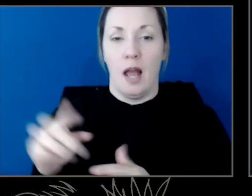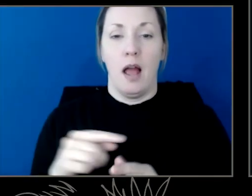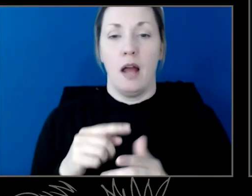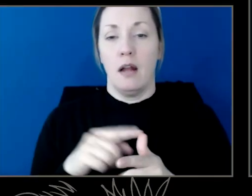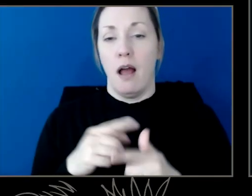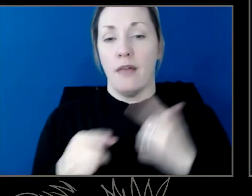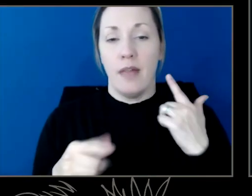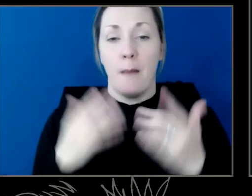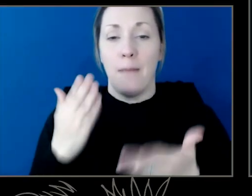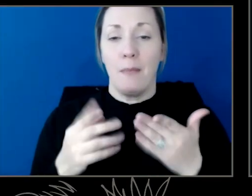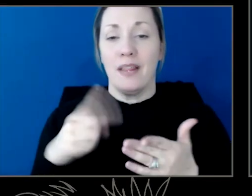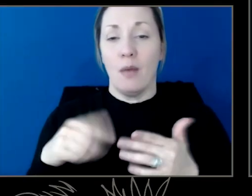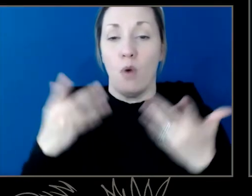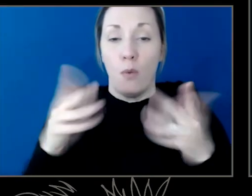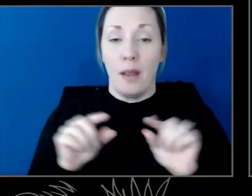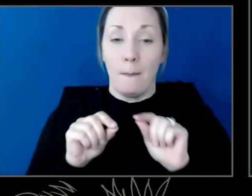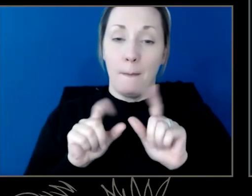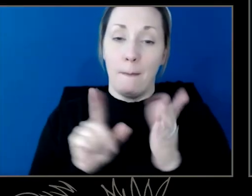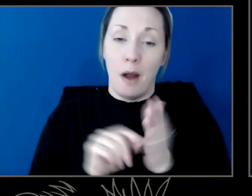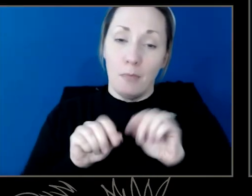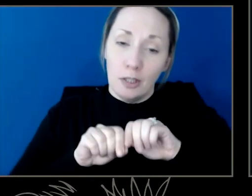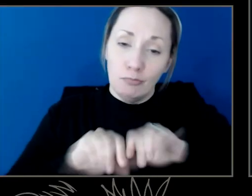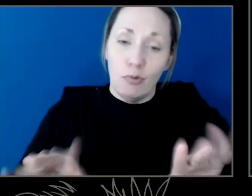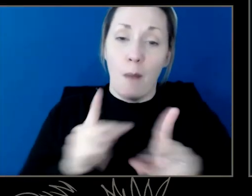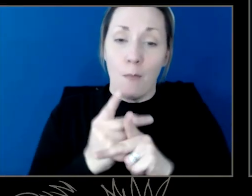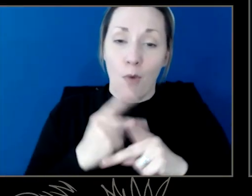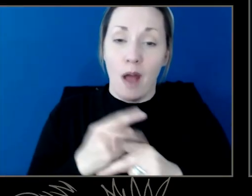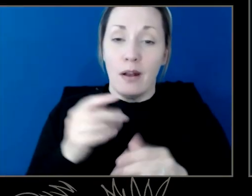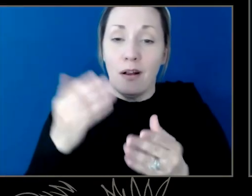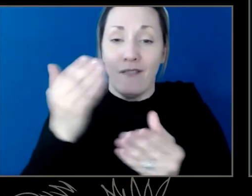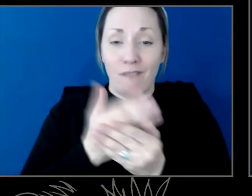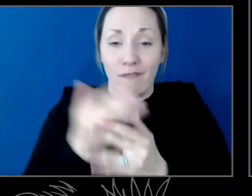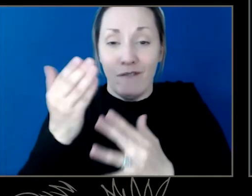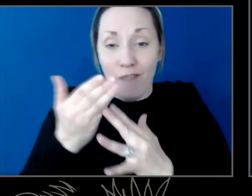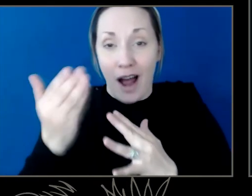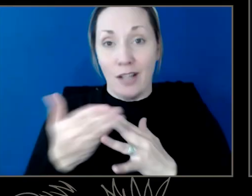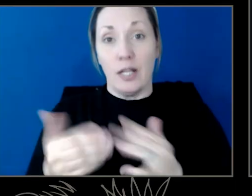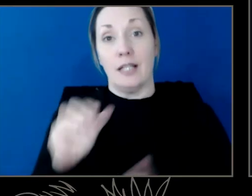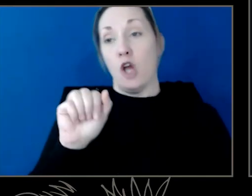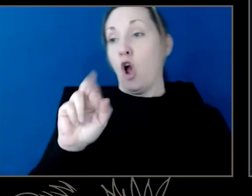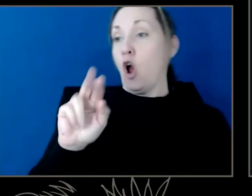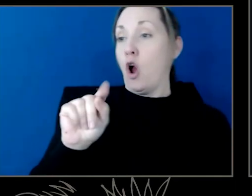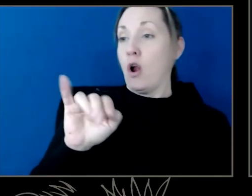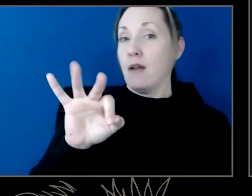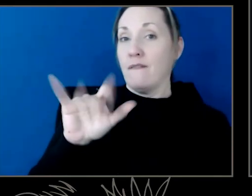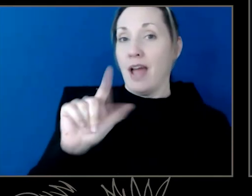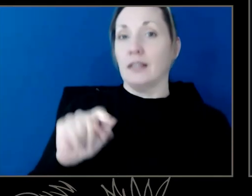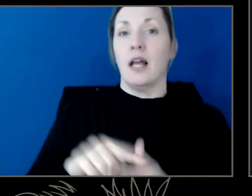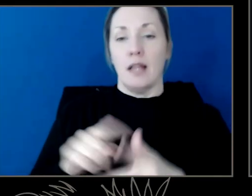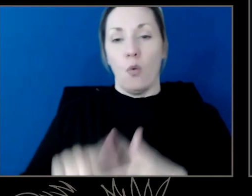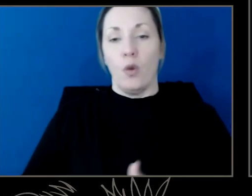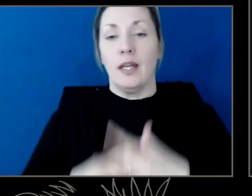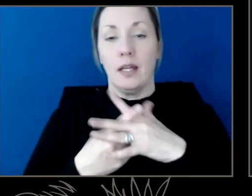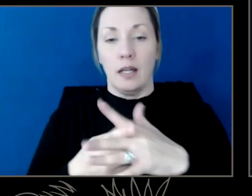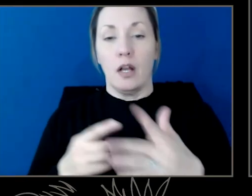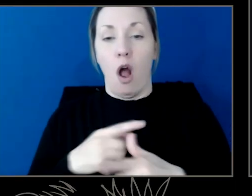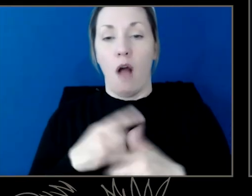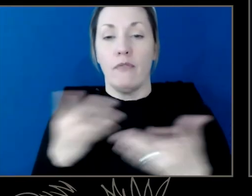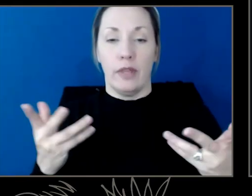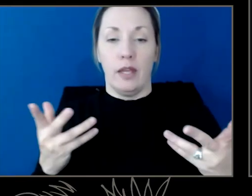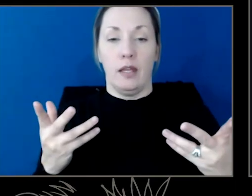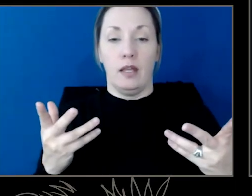and then after that action is complete, then we kick off the accessibility action and the visual regression action that use